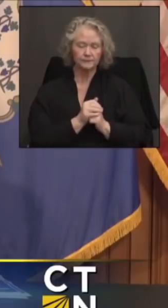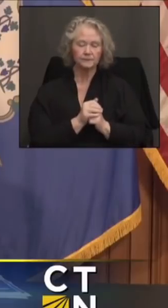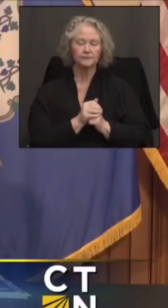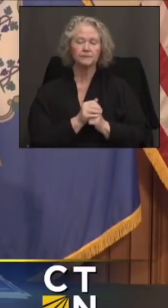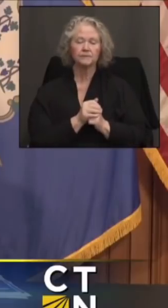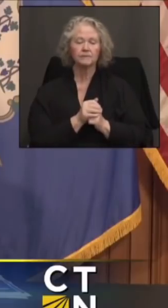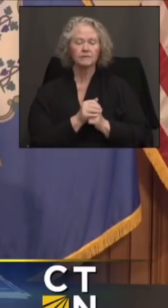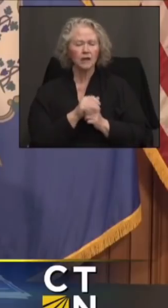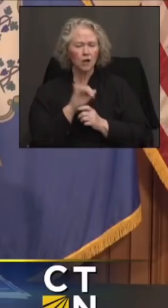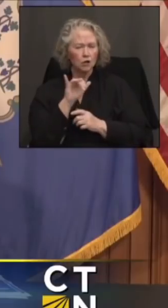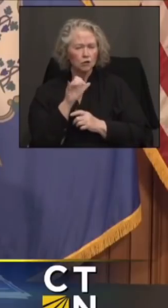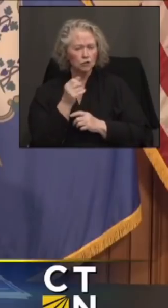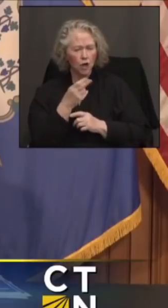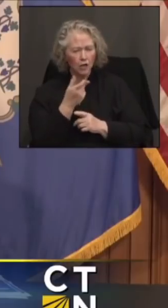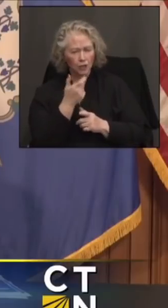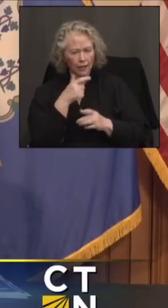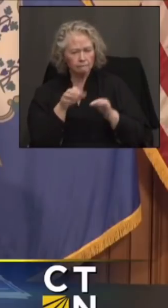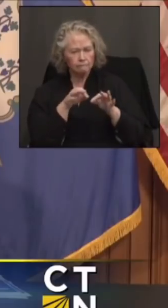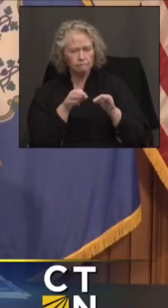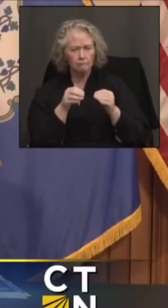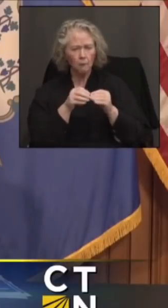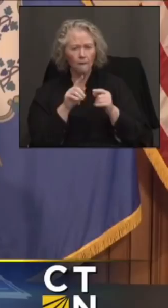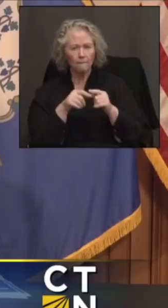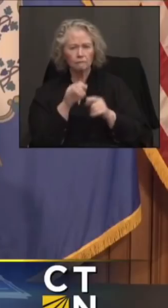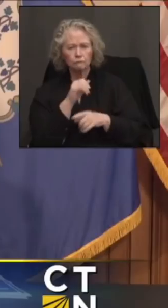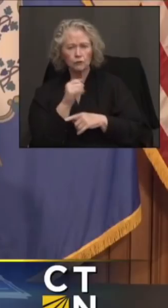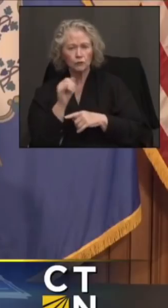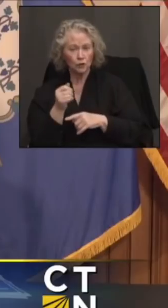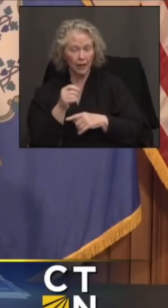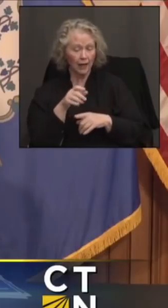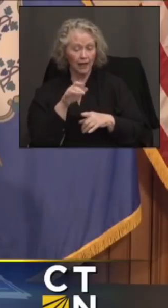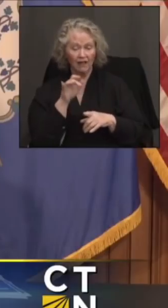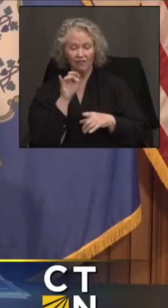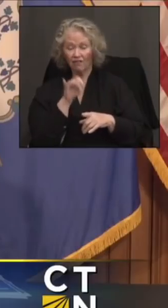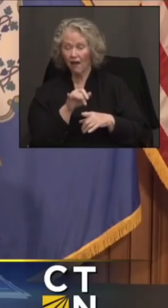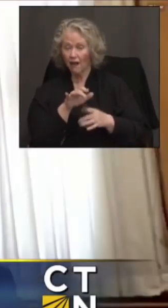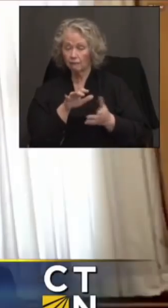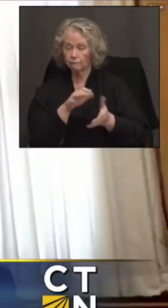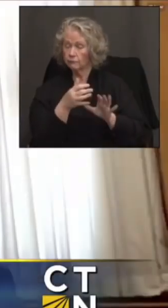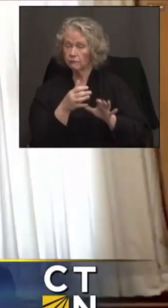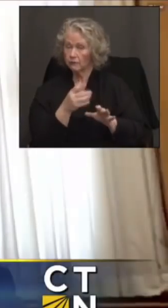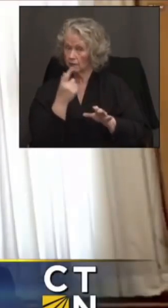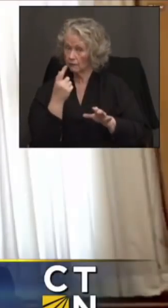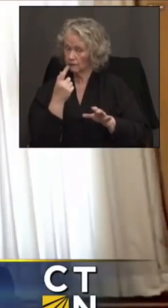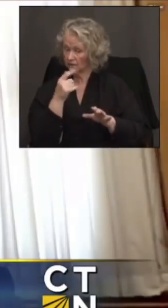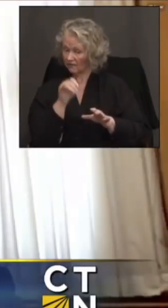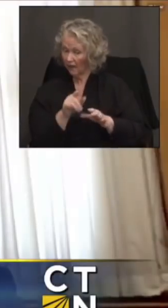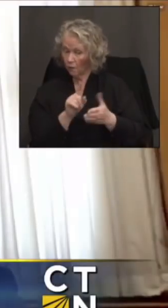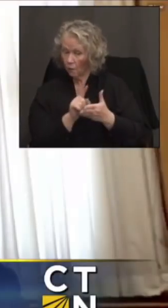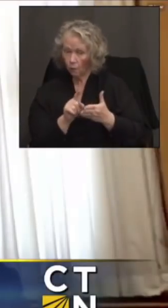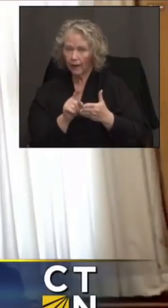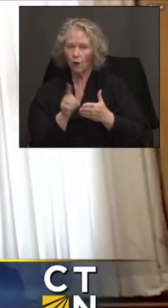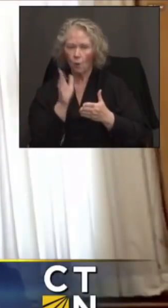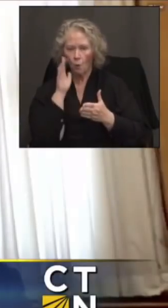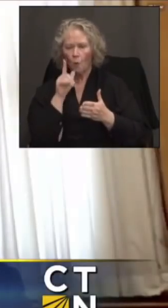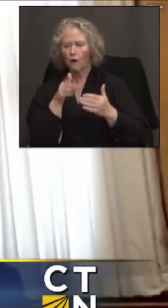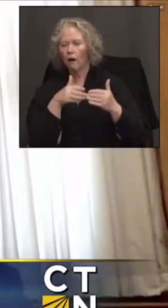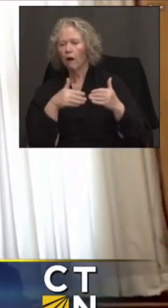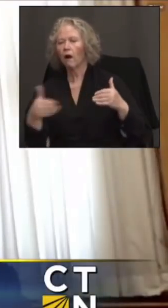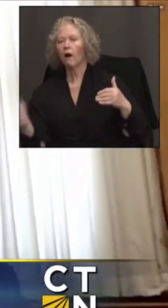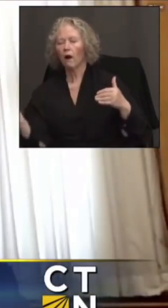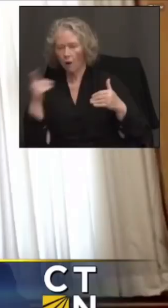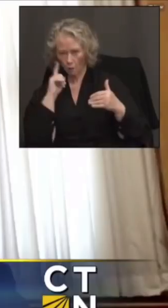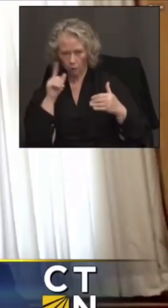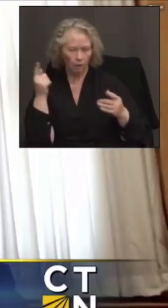Hi, Josh, do you have any more on the Johnson & Johnson situation? Is this just a one-week slowdown, or are we looking at the percentage drop over the next few weeks